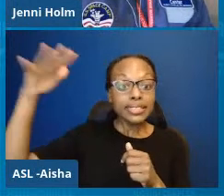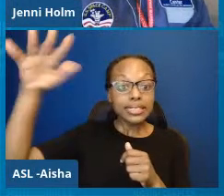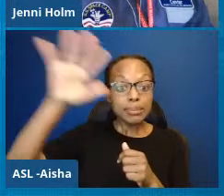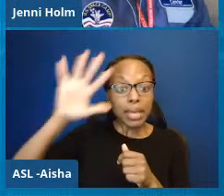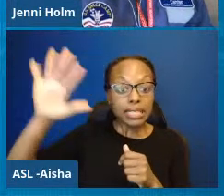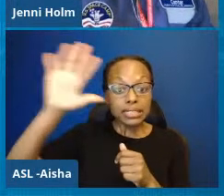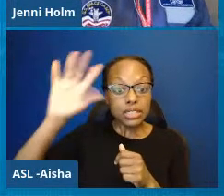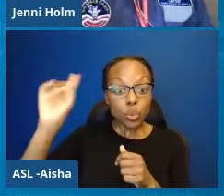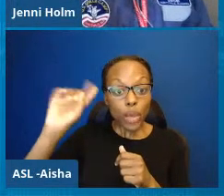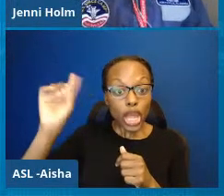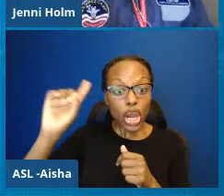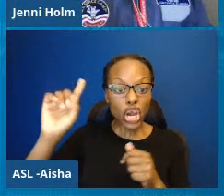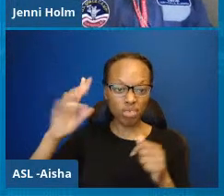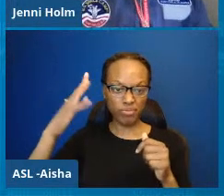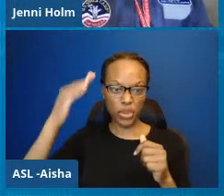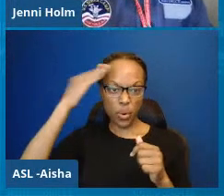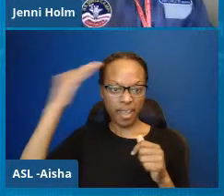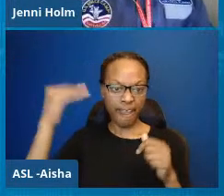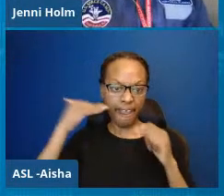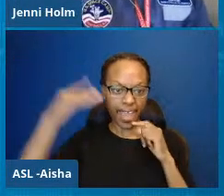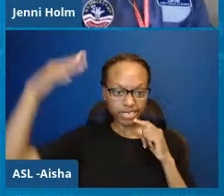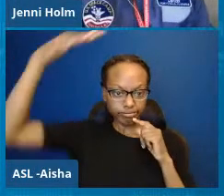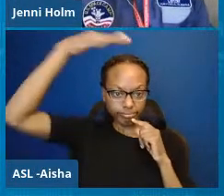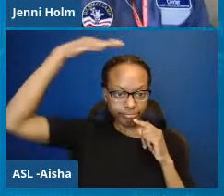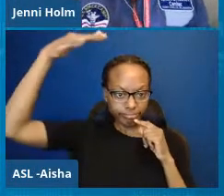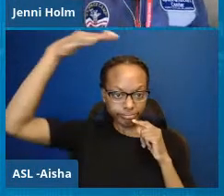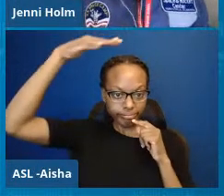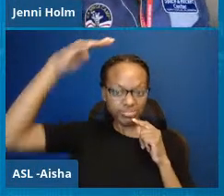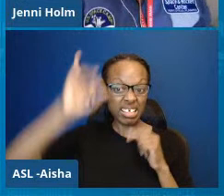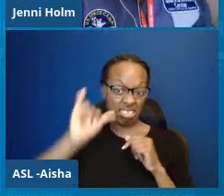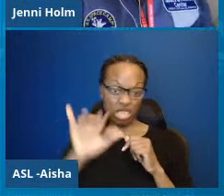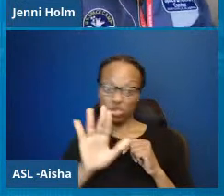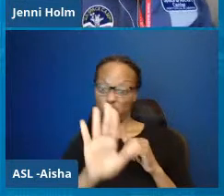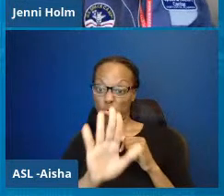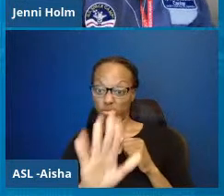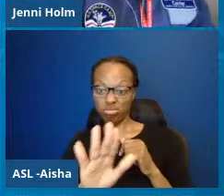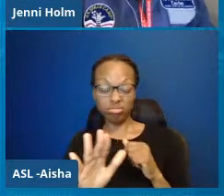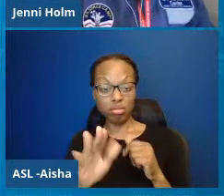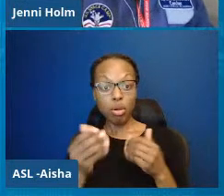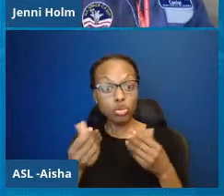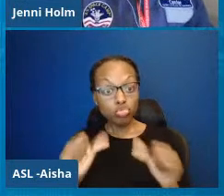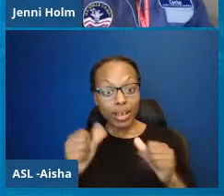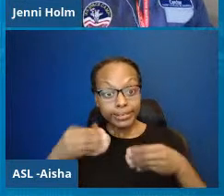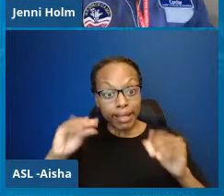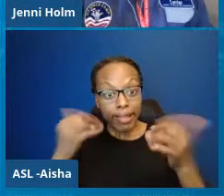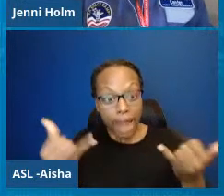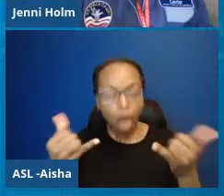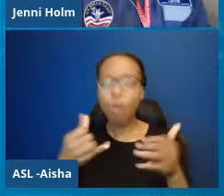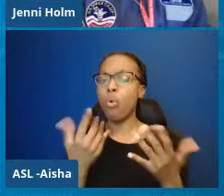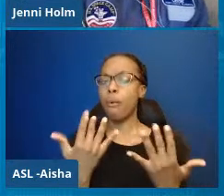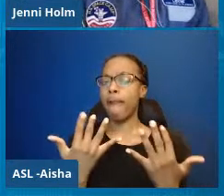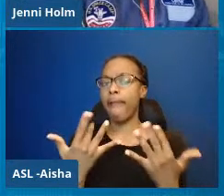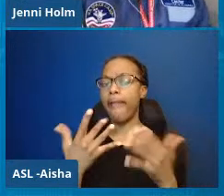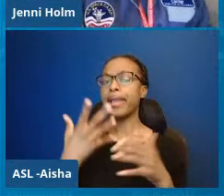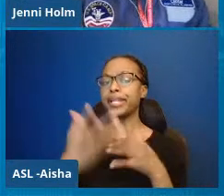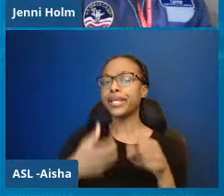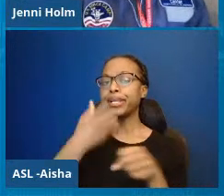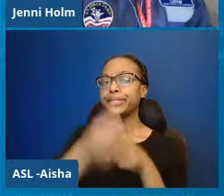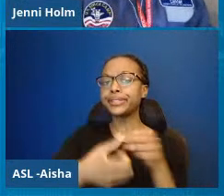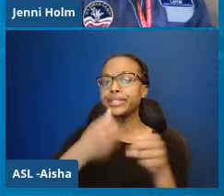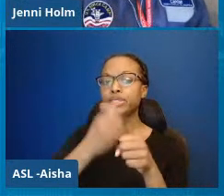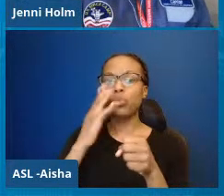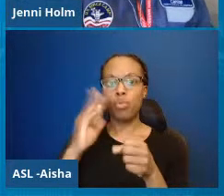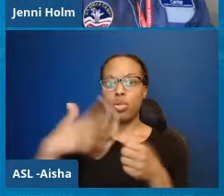all time. Just don't put it on eBay right away. Let it acquire some value first. All right, and I want to say congratulations to you guys, and thank you